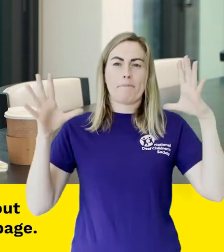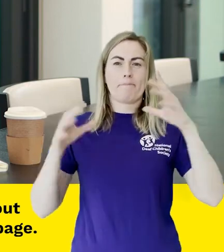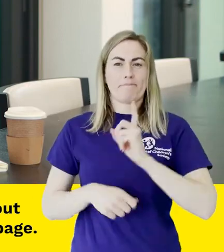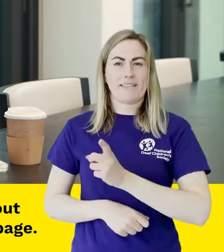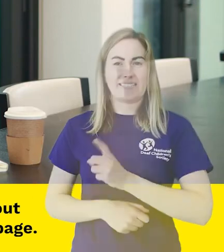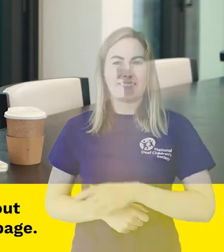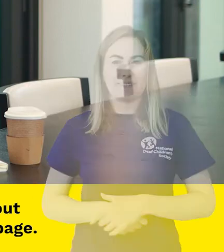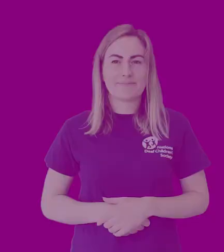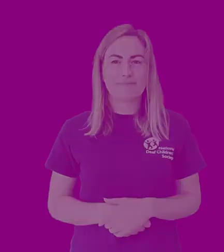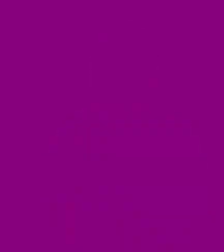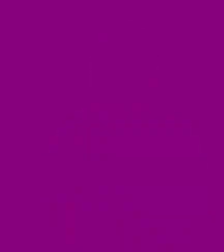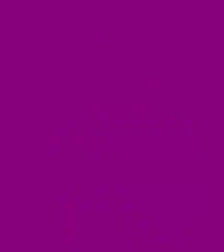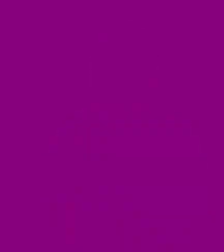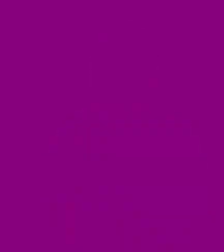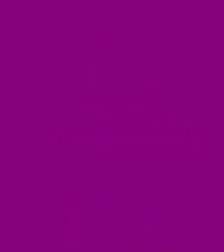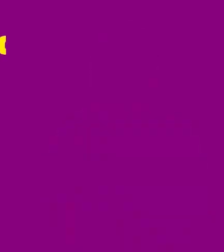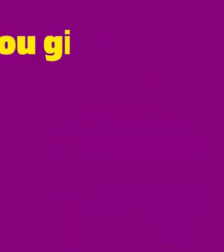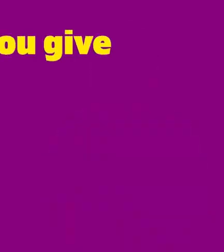the same page.